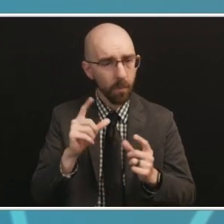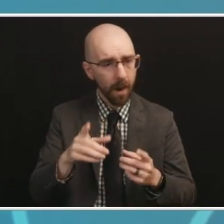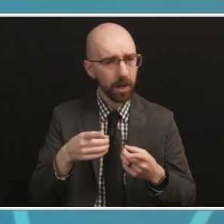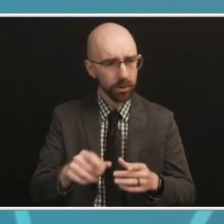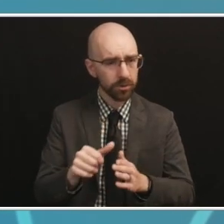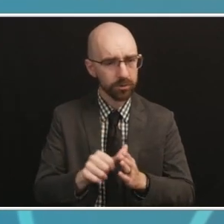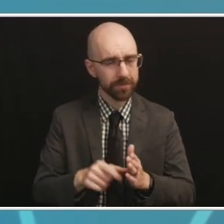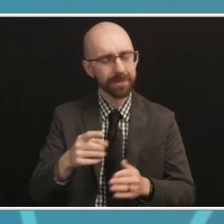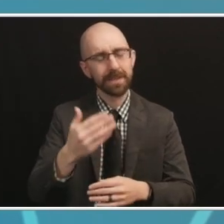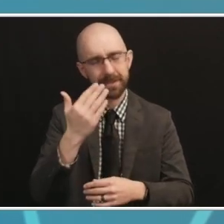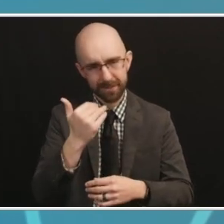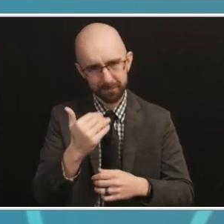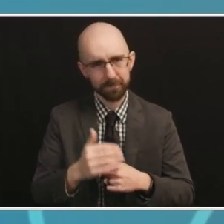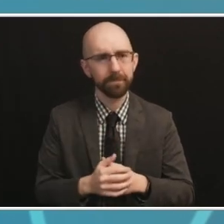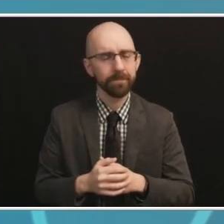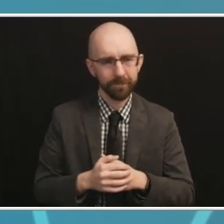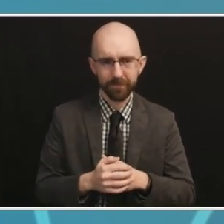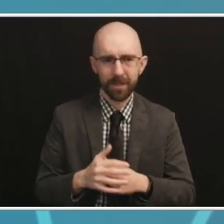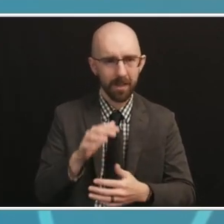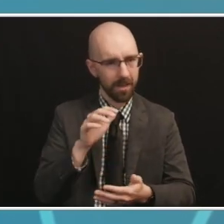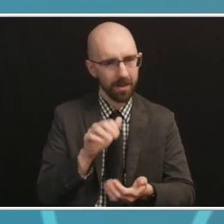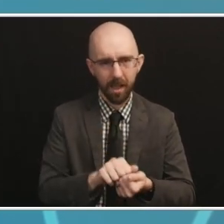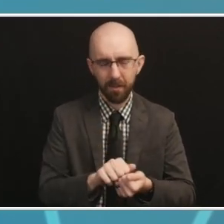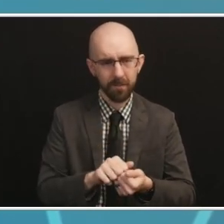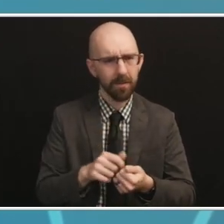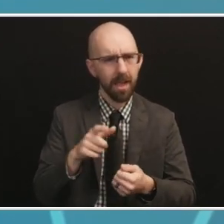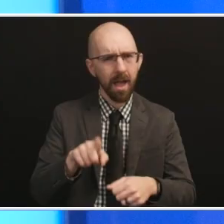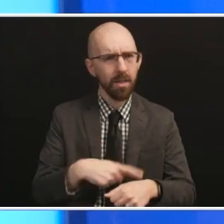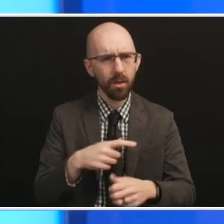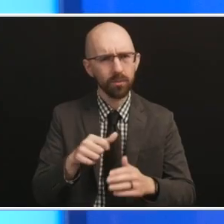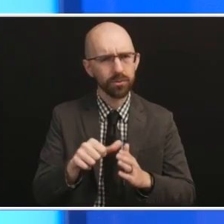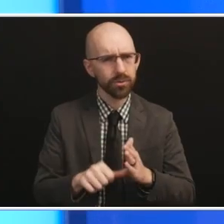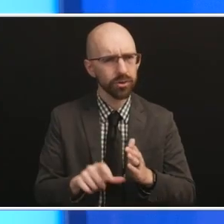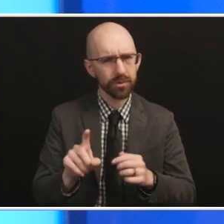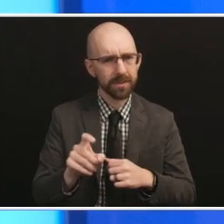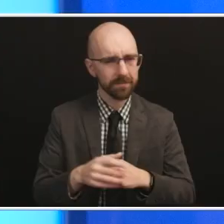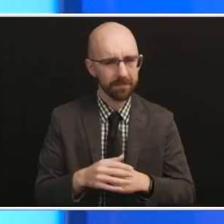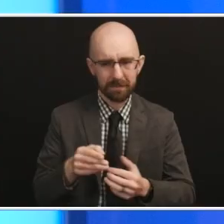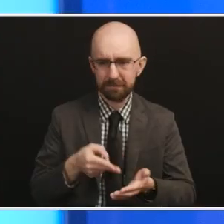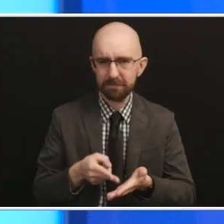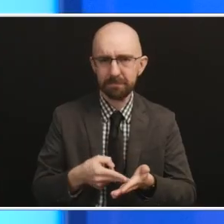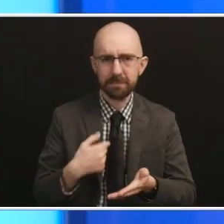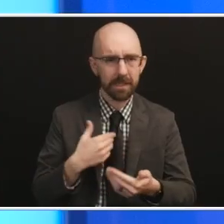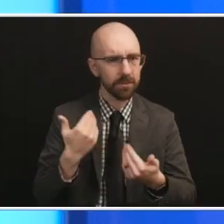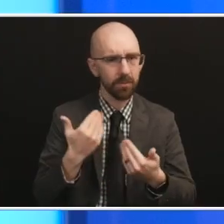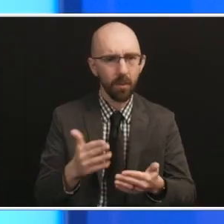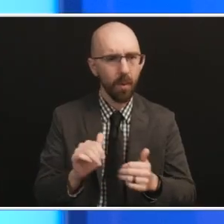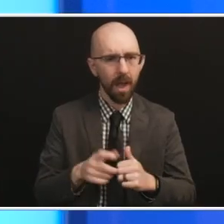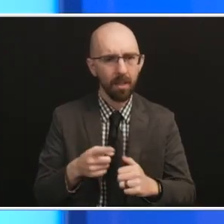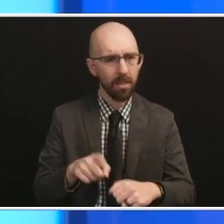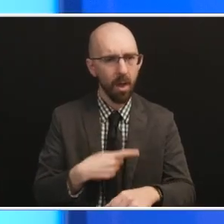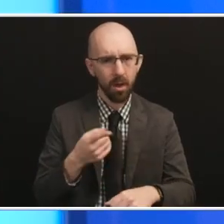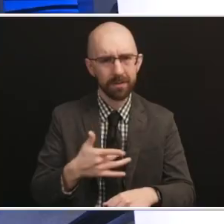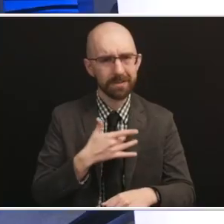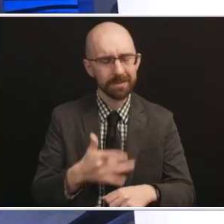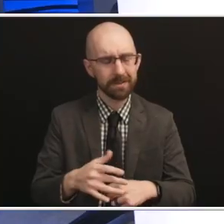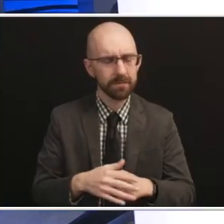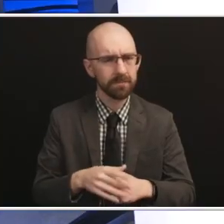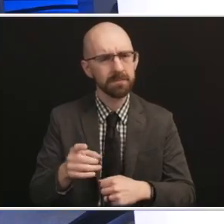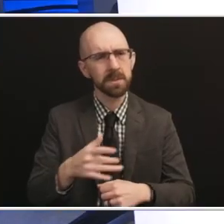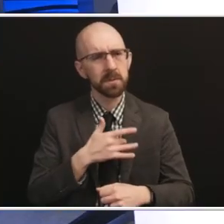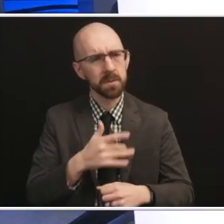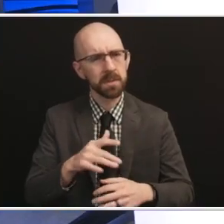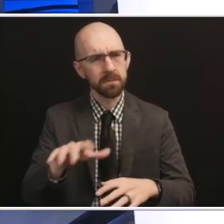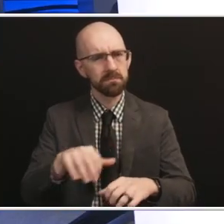asleep. Asleep, sound asleep. How long was the surgery? I honestly don't know how long the surgeries usually are. Do you, Allie? They're usually booked for about